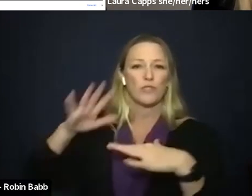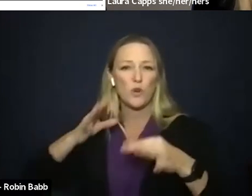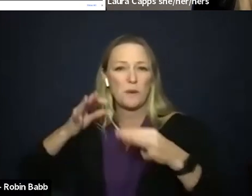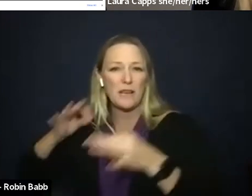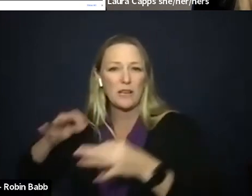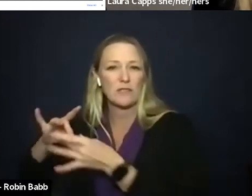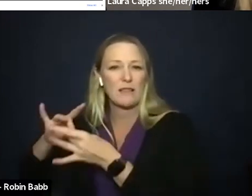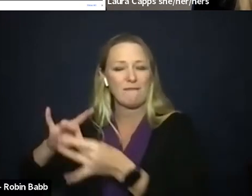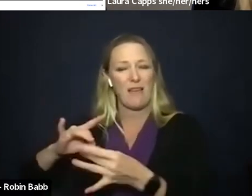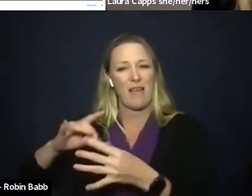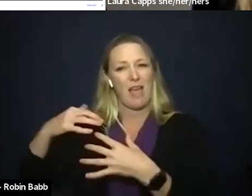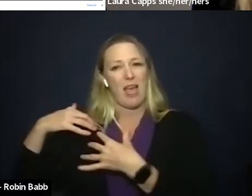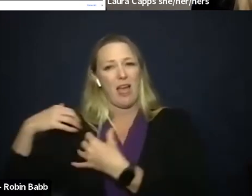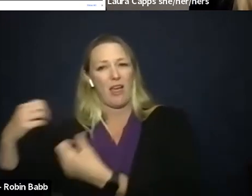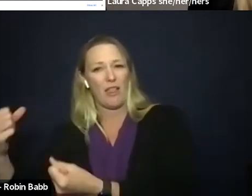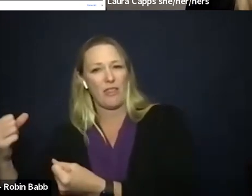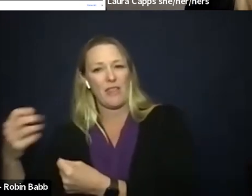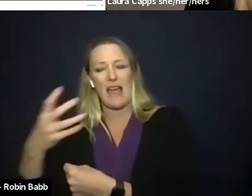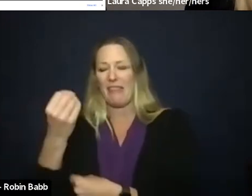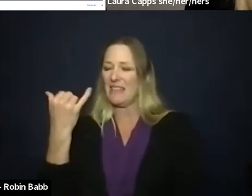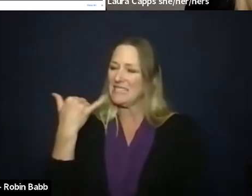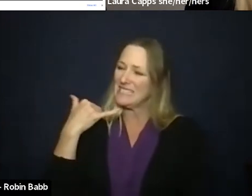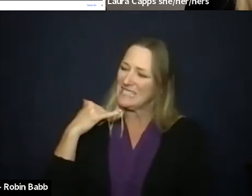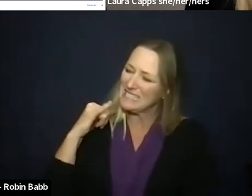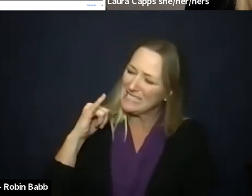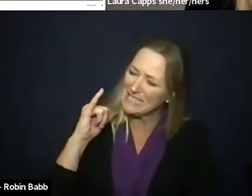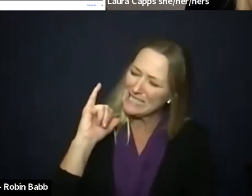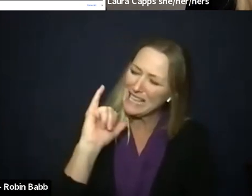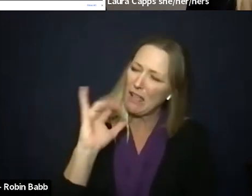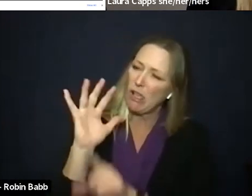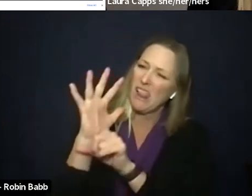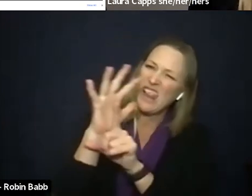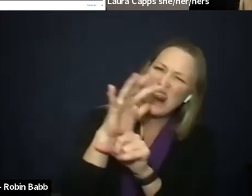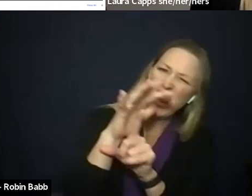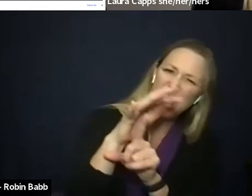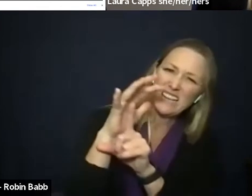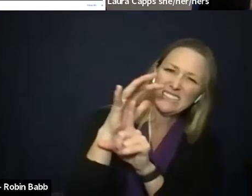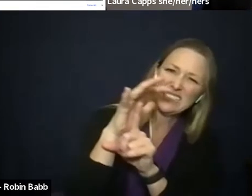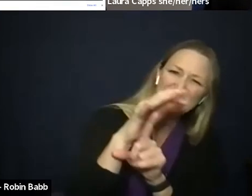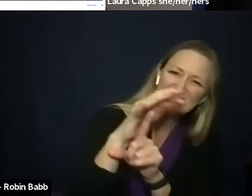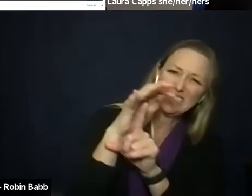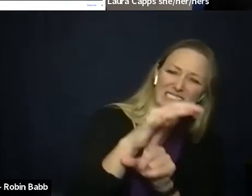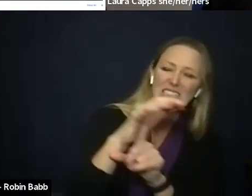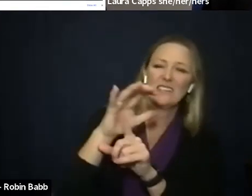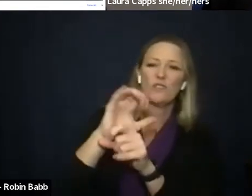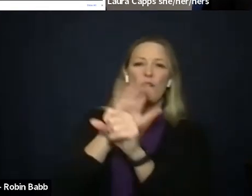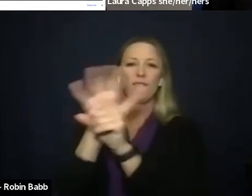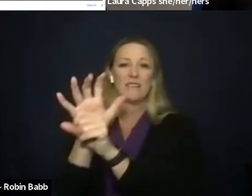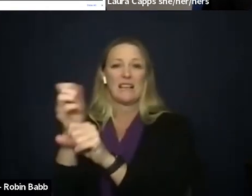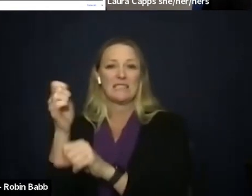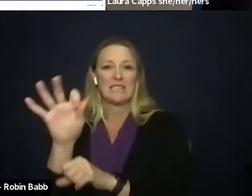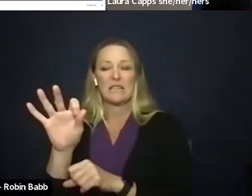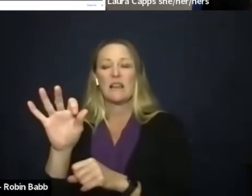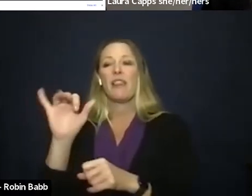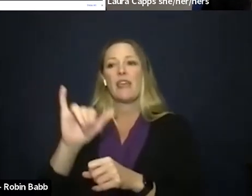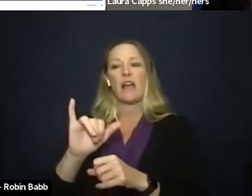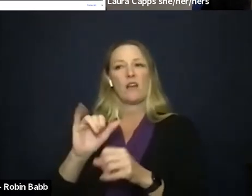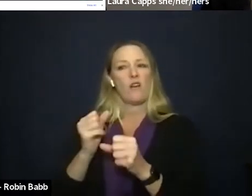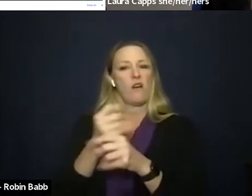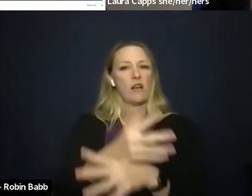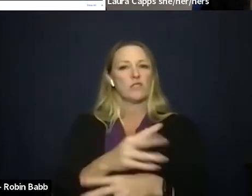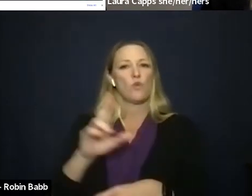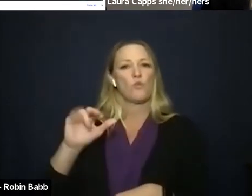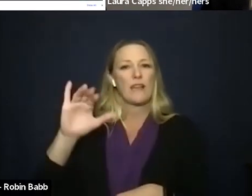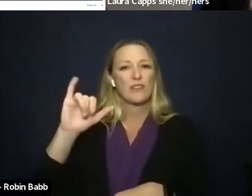and and the still overhanging shadow of the covid19 pandemic put racial and ethnic groups at a greater